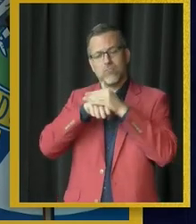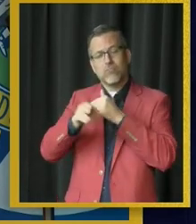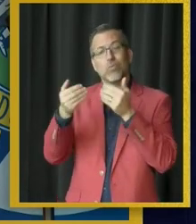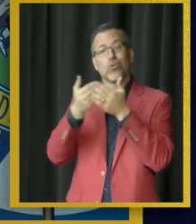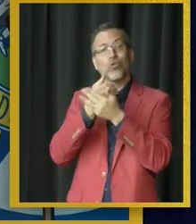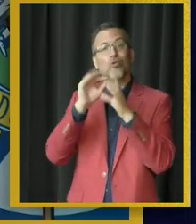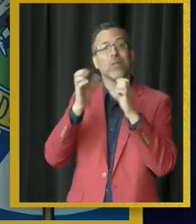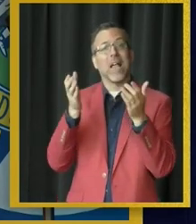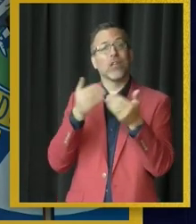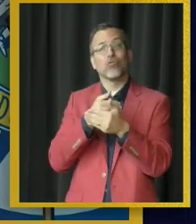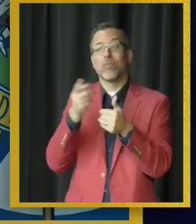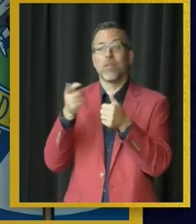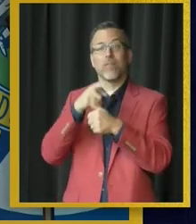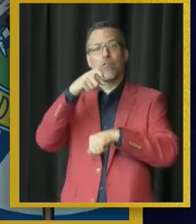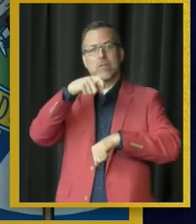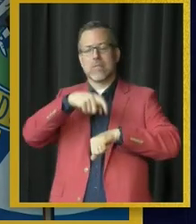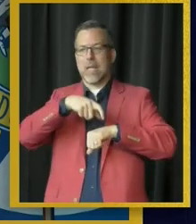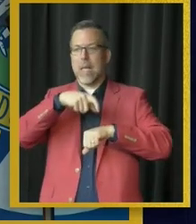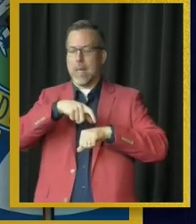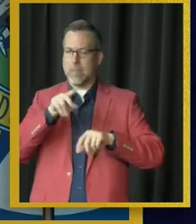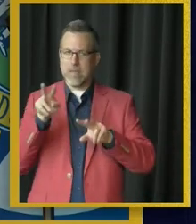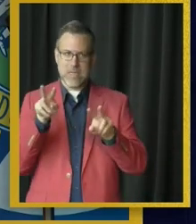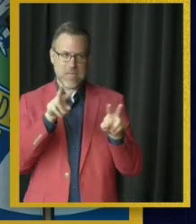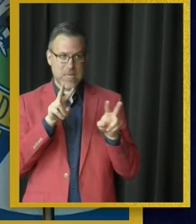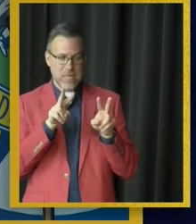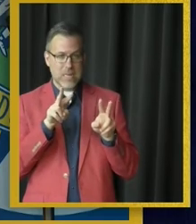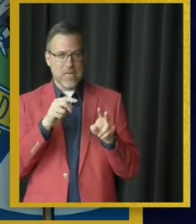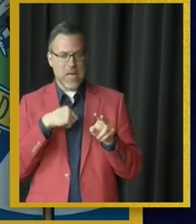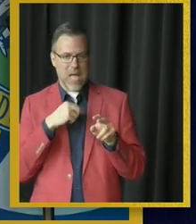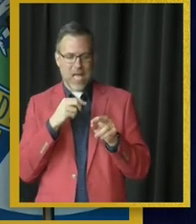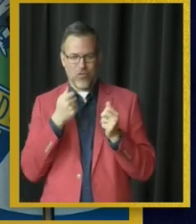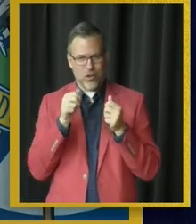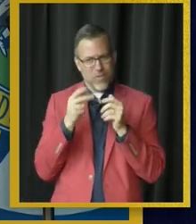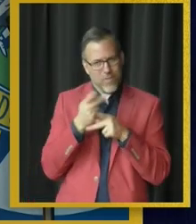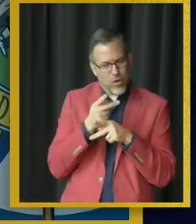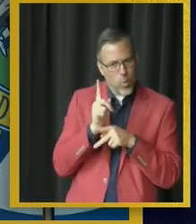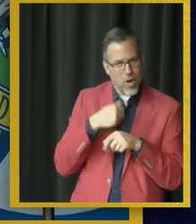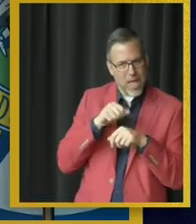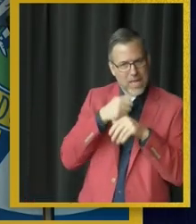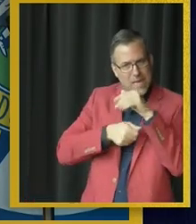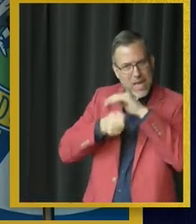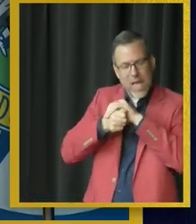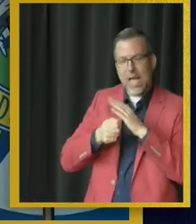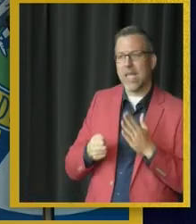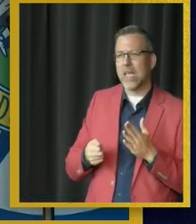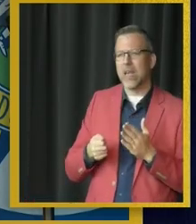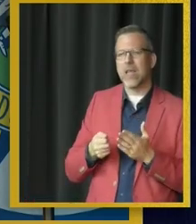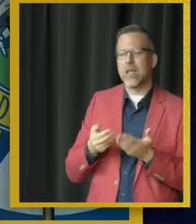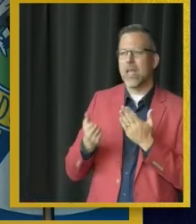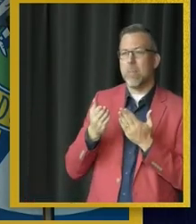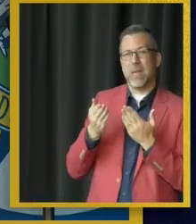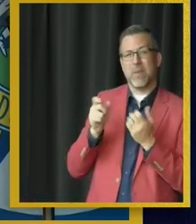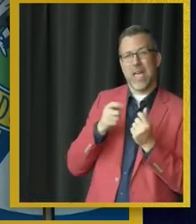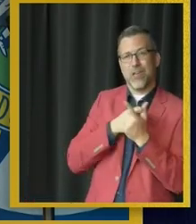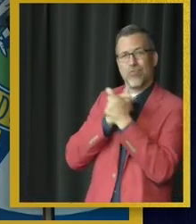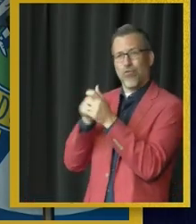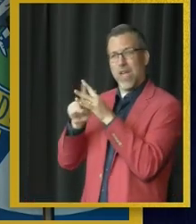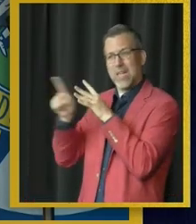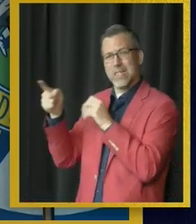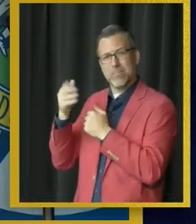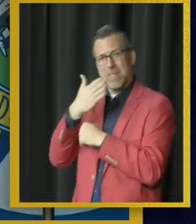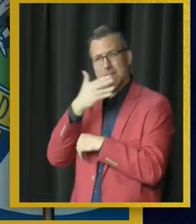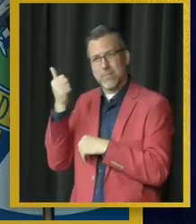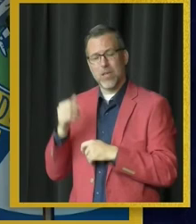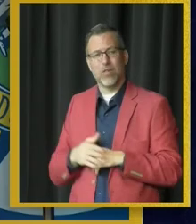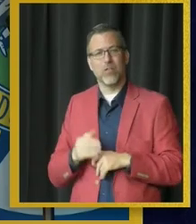for the first time, I subconsciously decide where I could hide or think maybe running is better. I